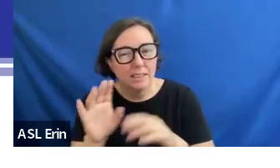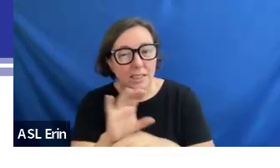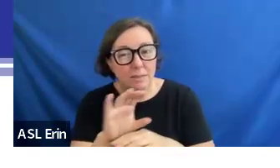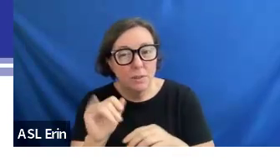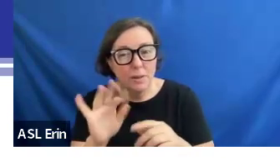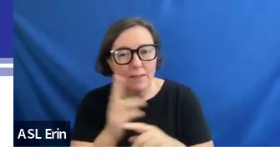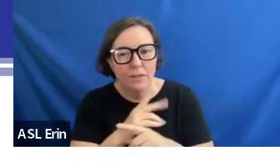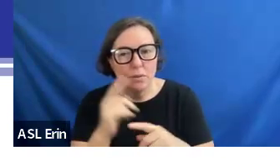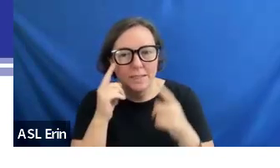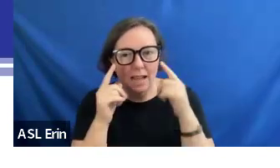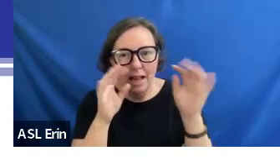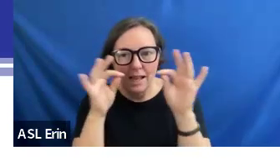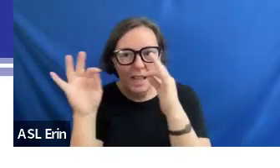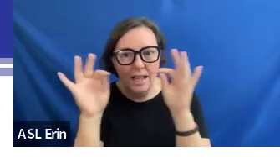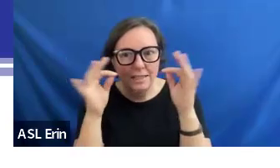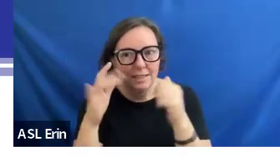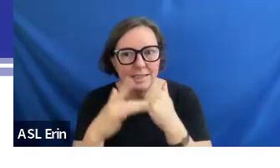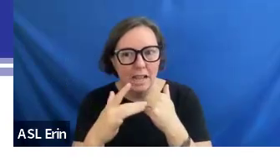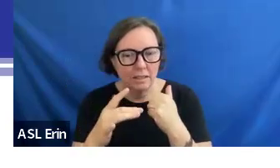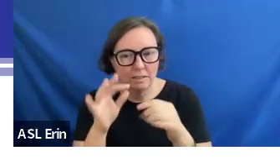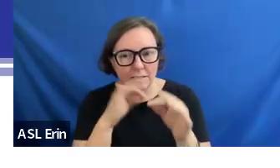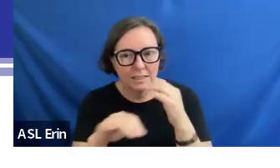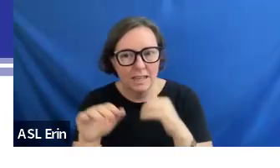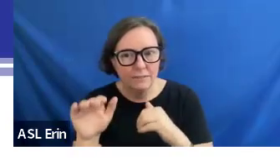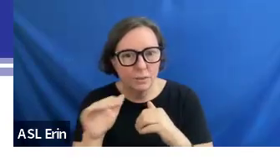is using your eyes with eye gaze technology.